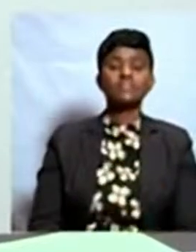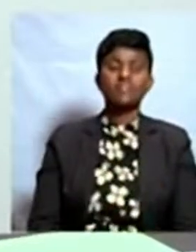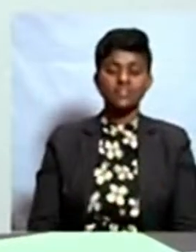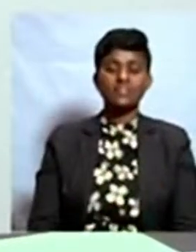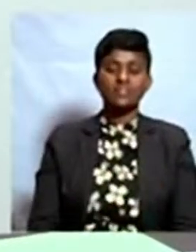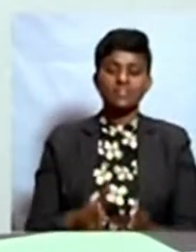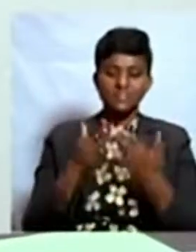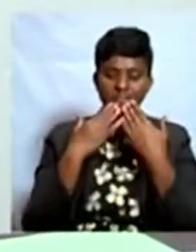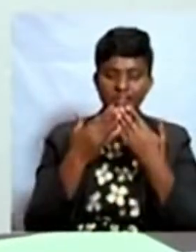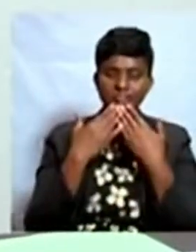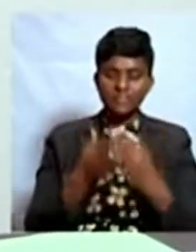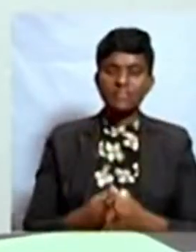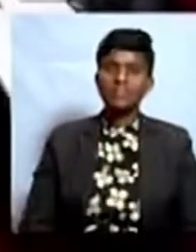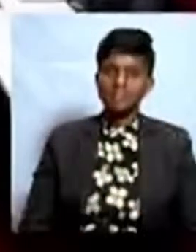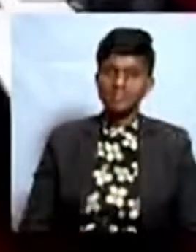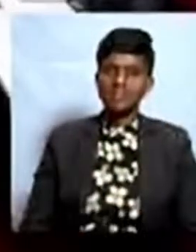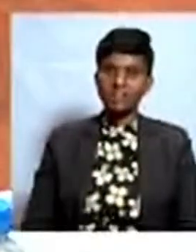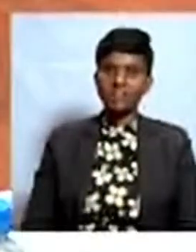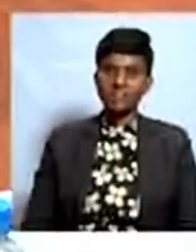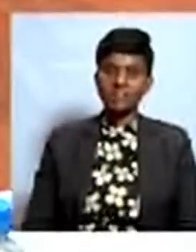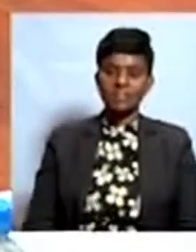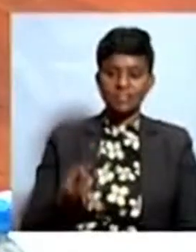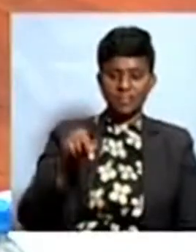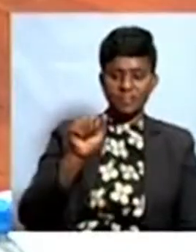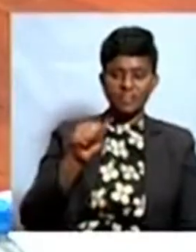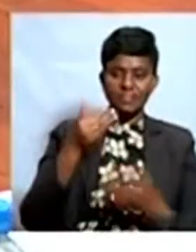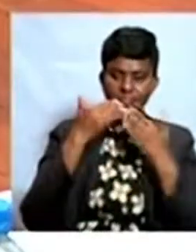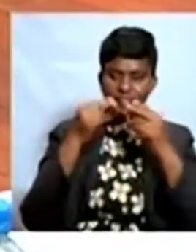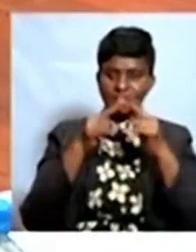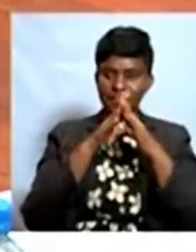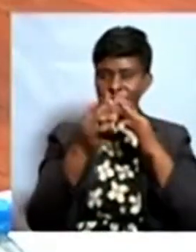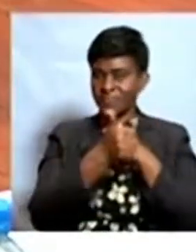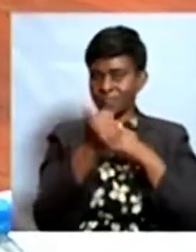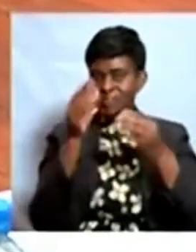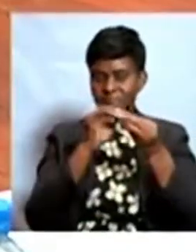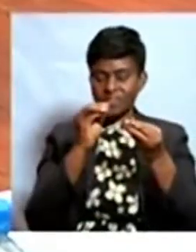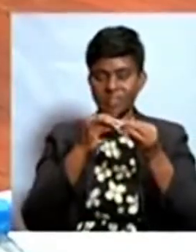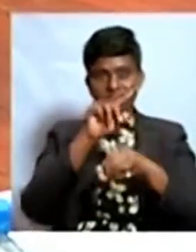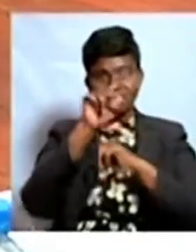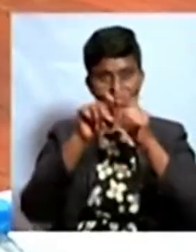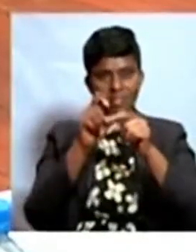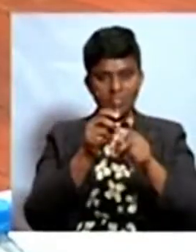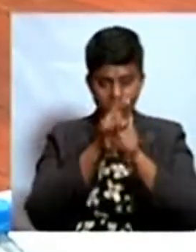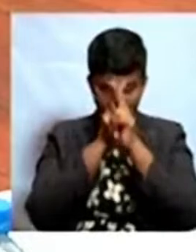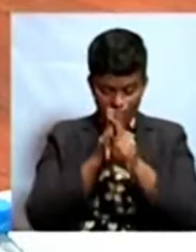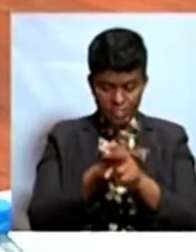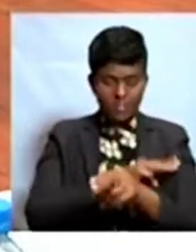Thank you. Thank you so much, PS. Any further questions, honorable members?